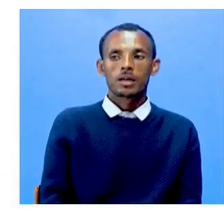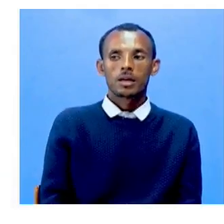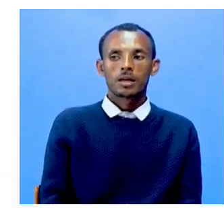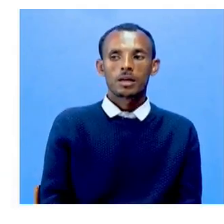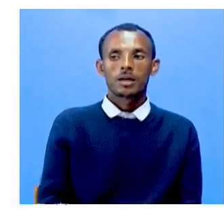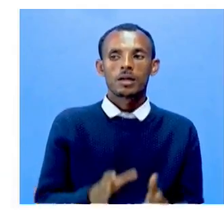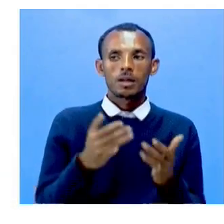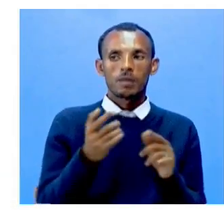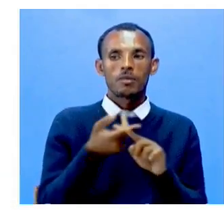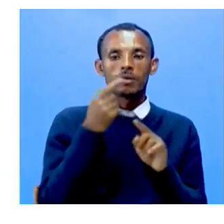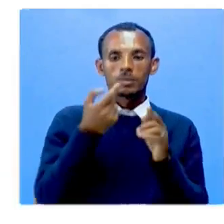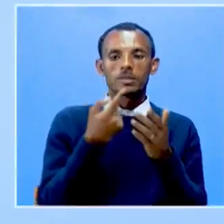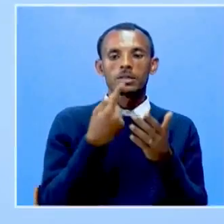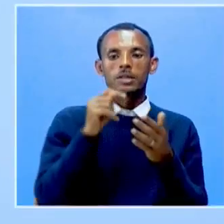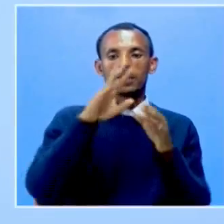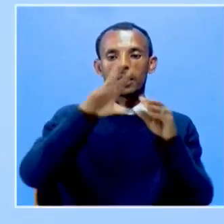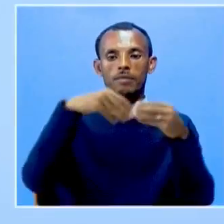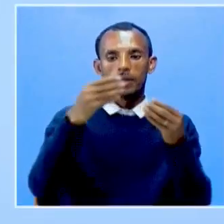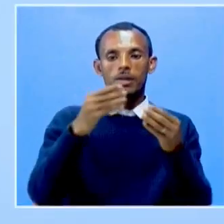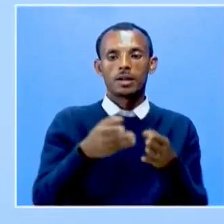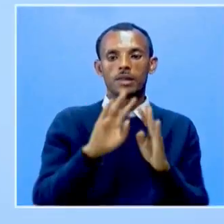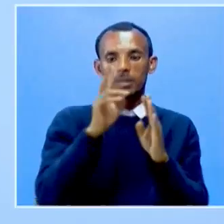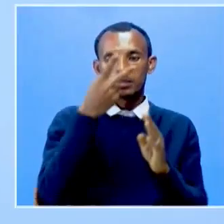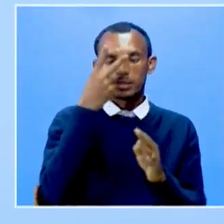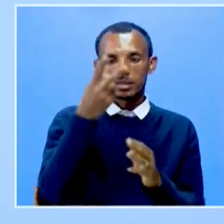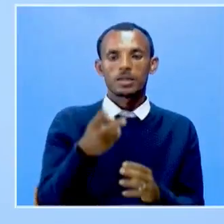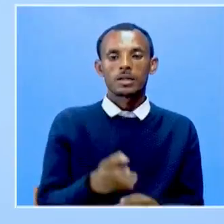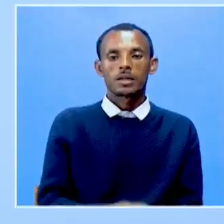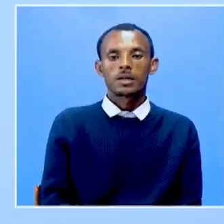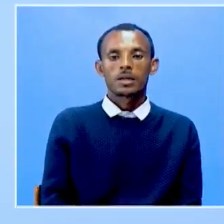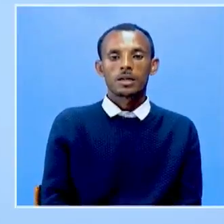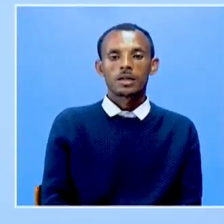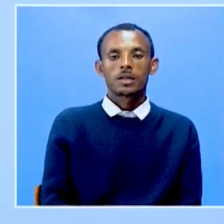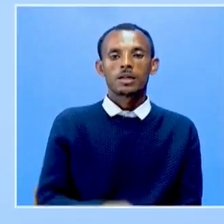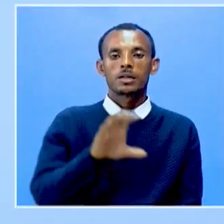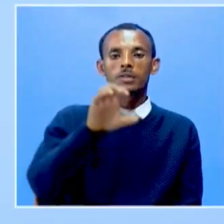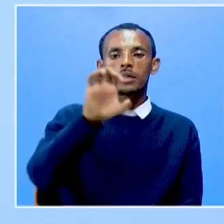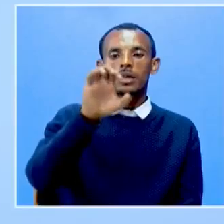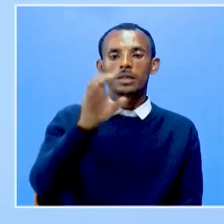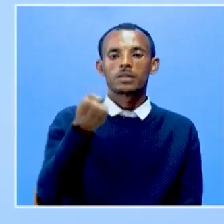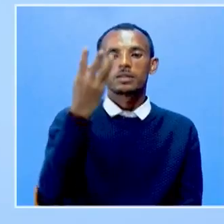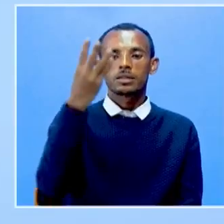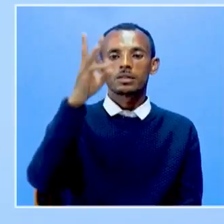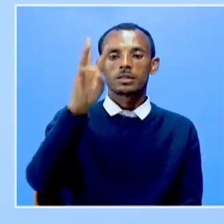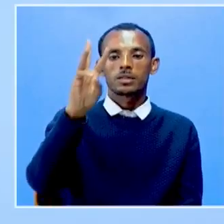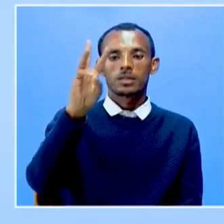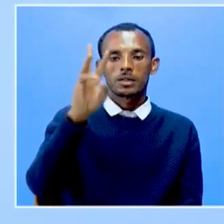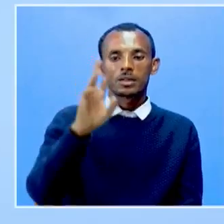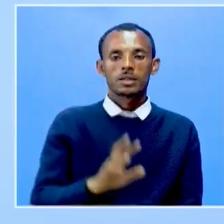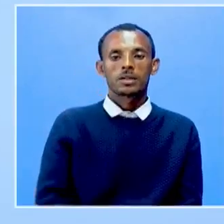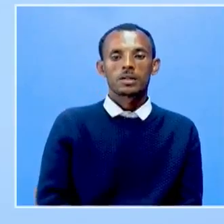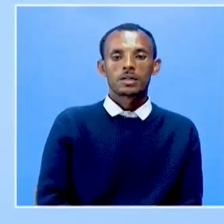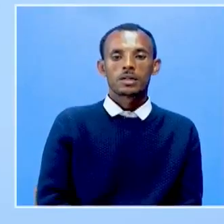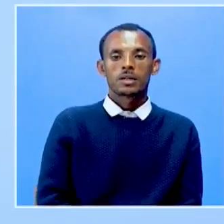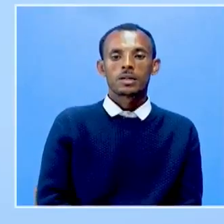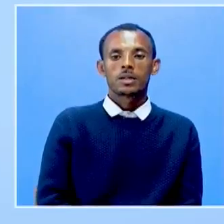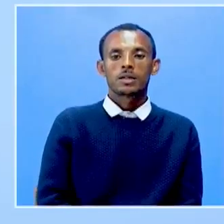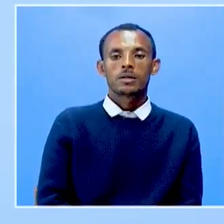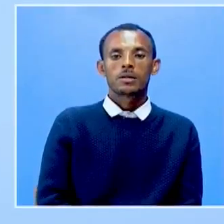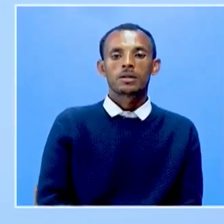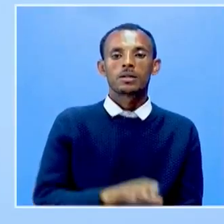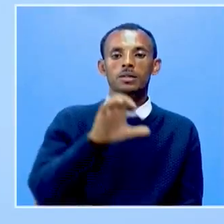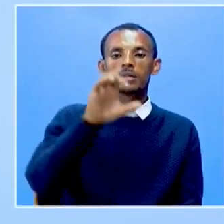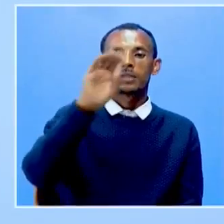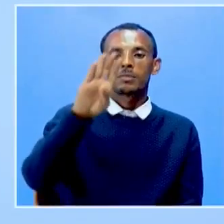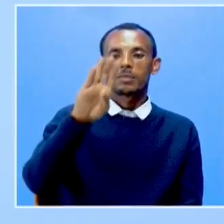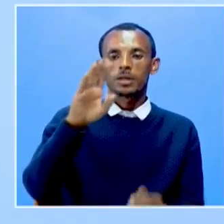Now from the given, let's see. Okay, here CE is 6. CE is 6. Therefore,